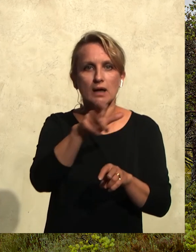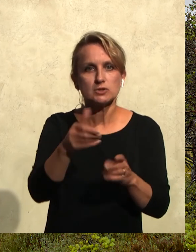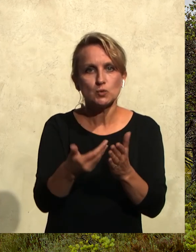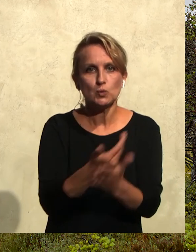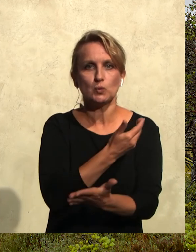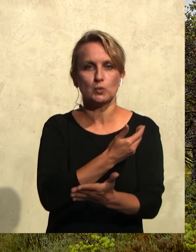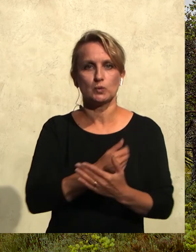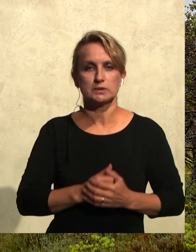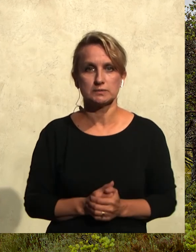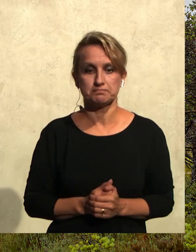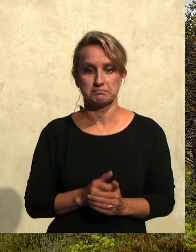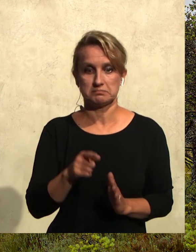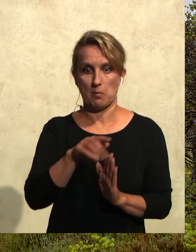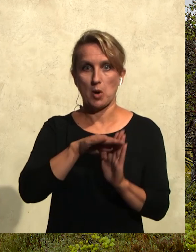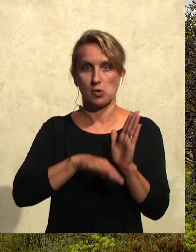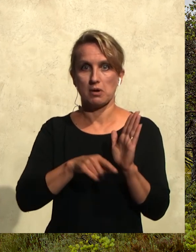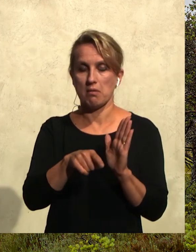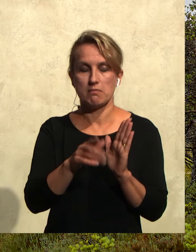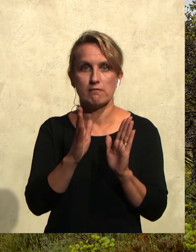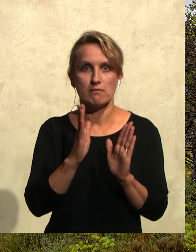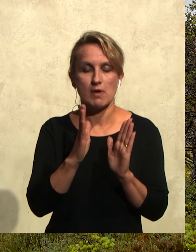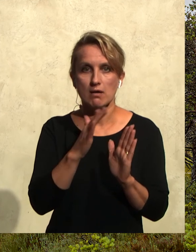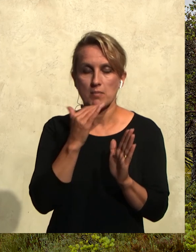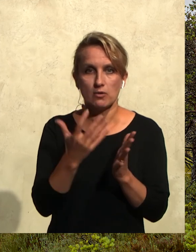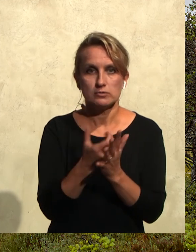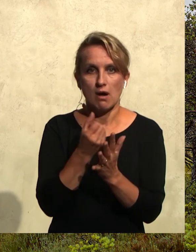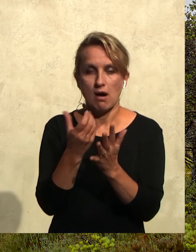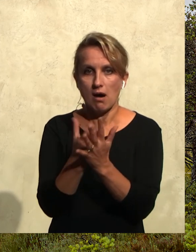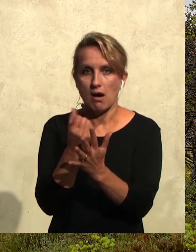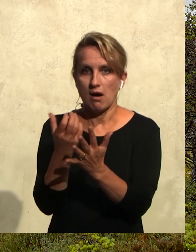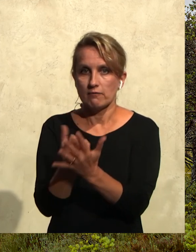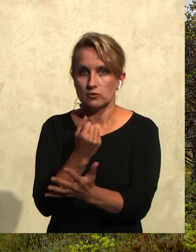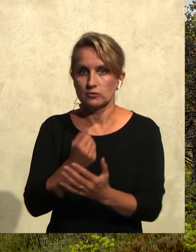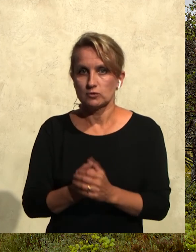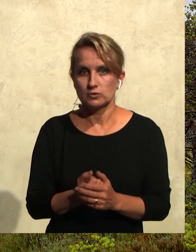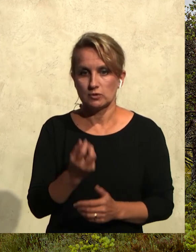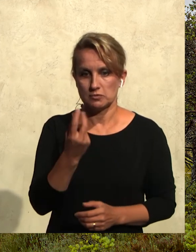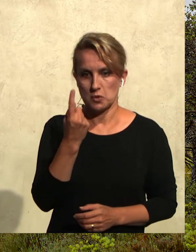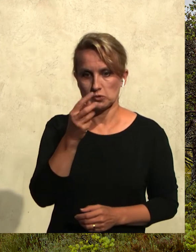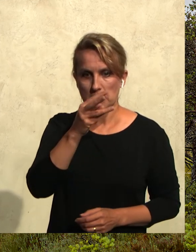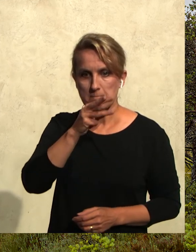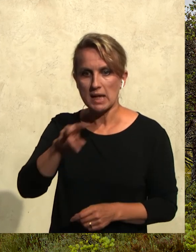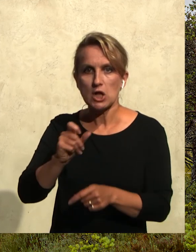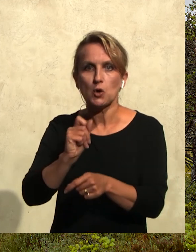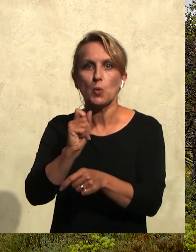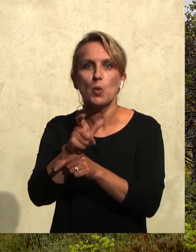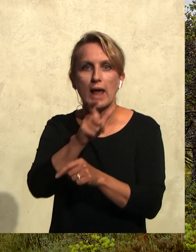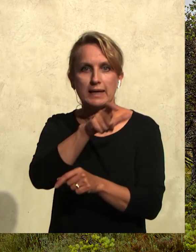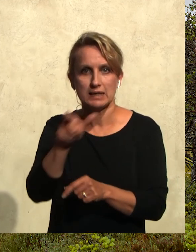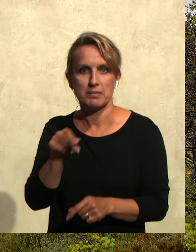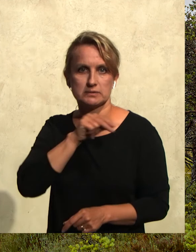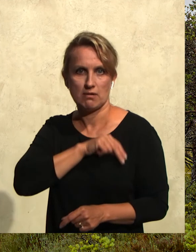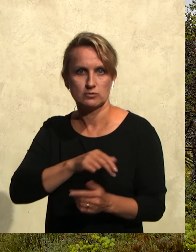reached like more than 1 million people a year. The recovery rates are pretty